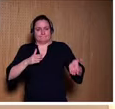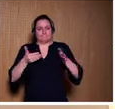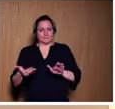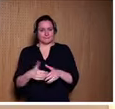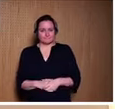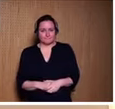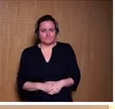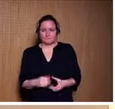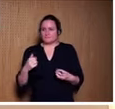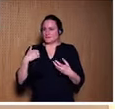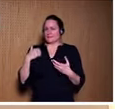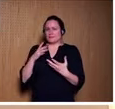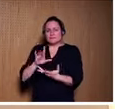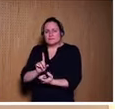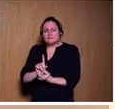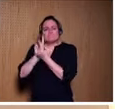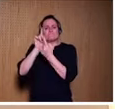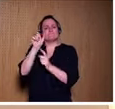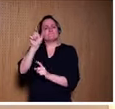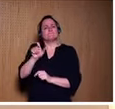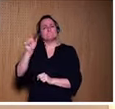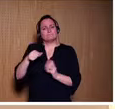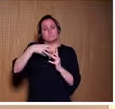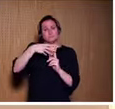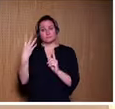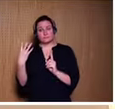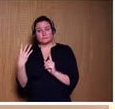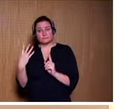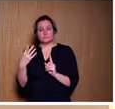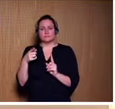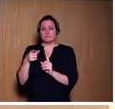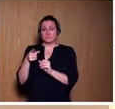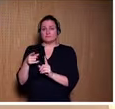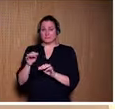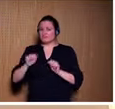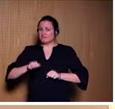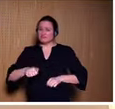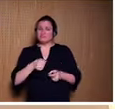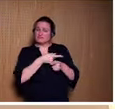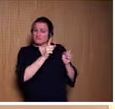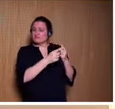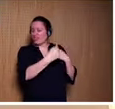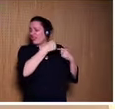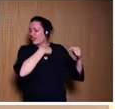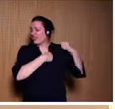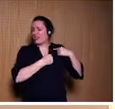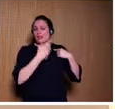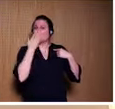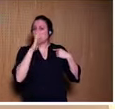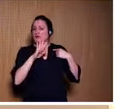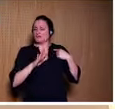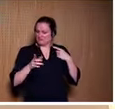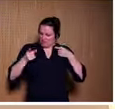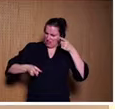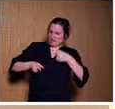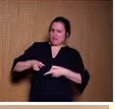who are experiencing stigma, violence, and who have to hear in their own communities leaders talking